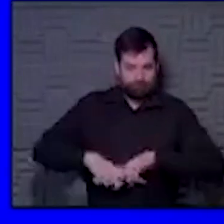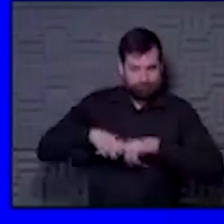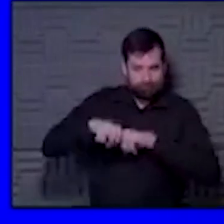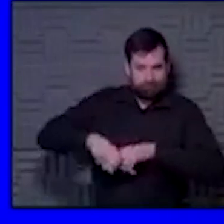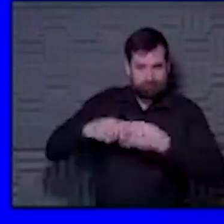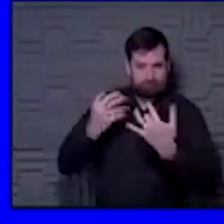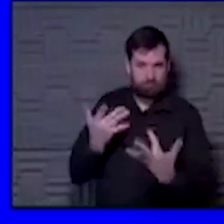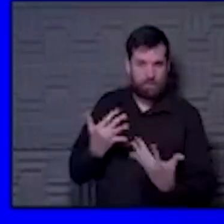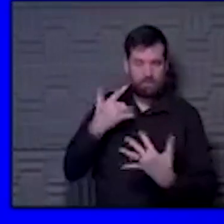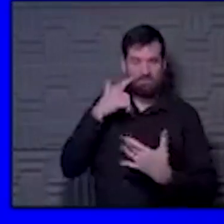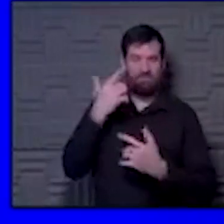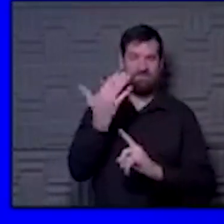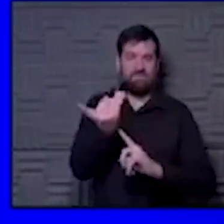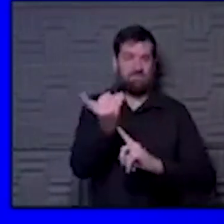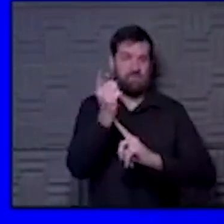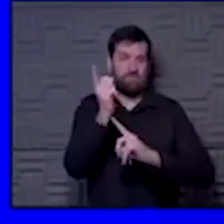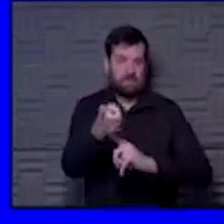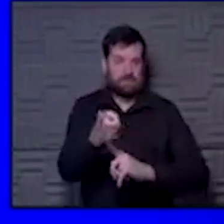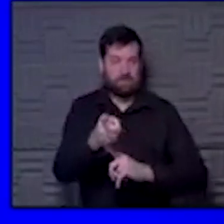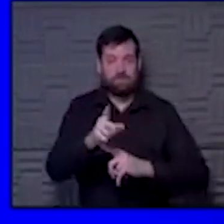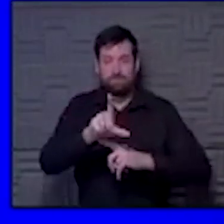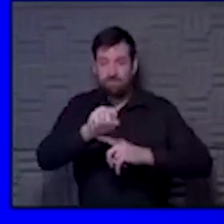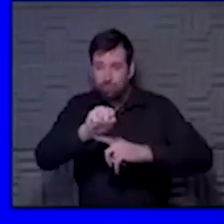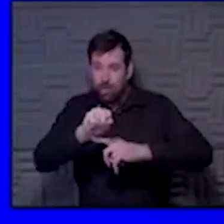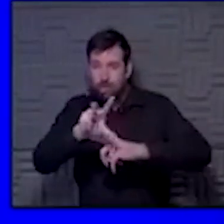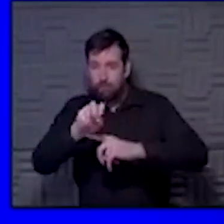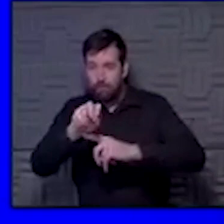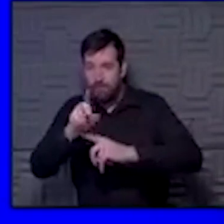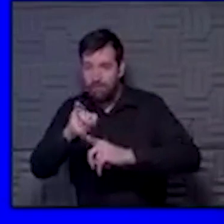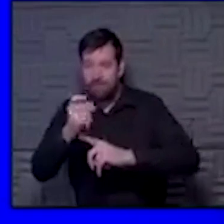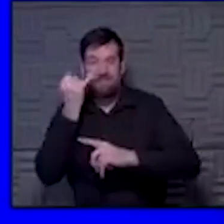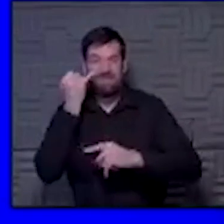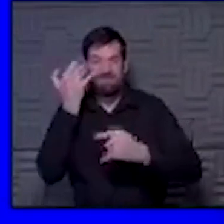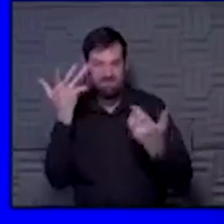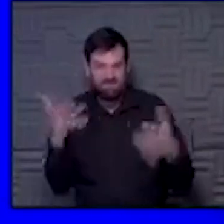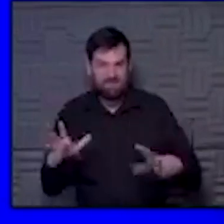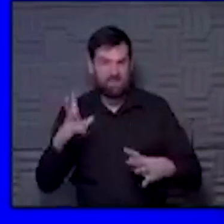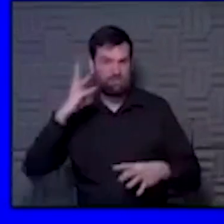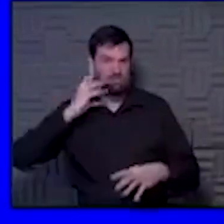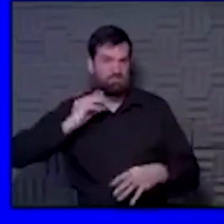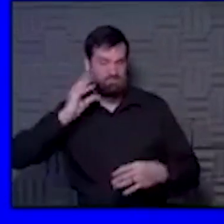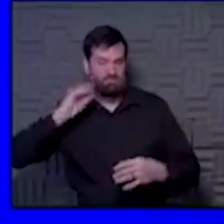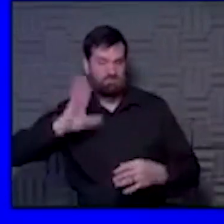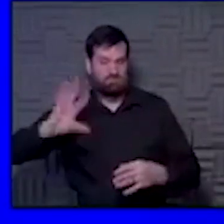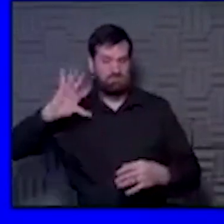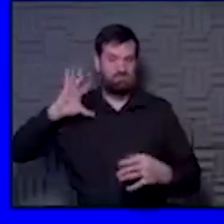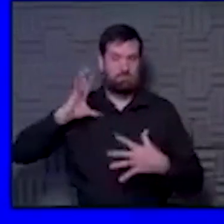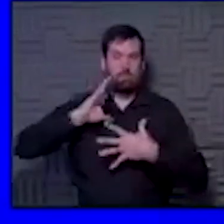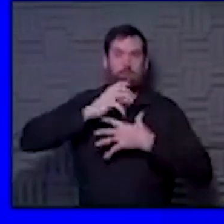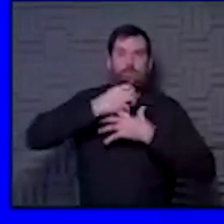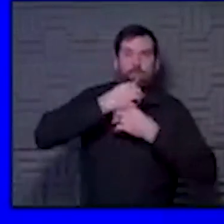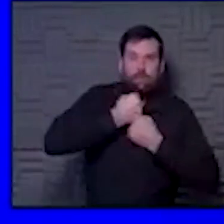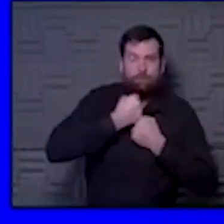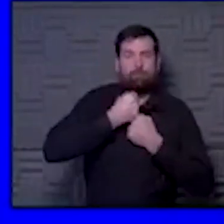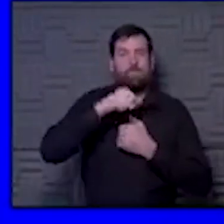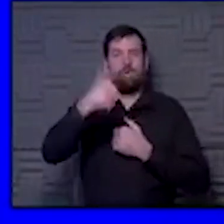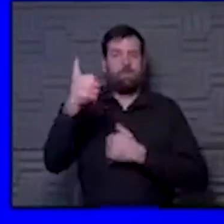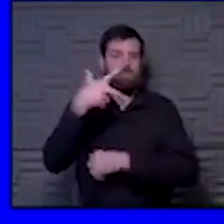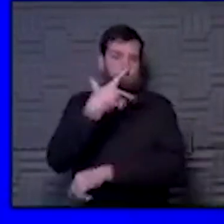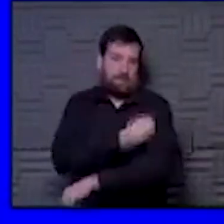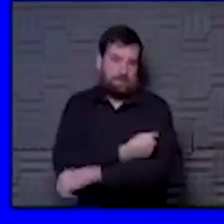wait for 15 minutes, 20 to 30 minutes if you've had evidence of anaphylaxis to other